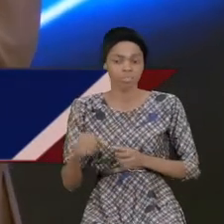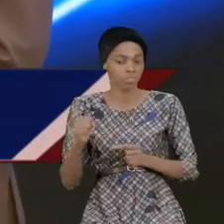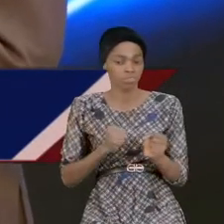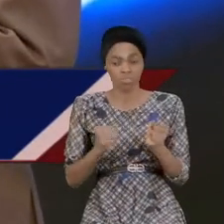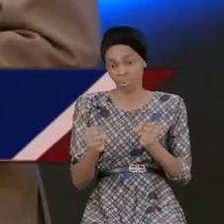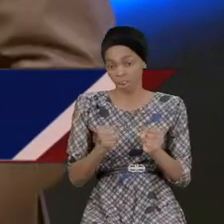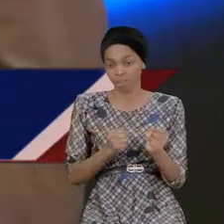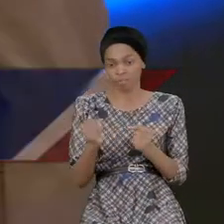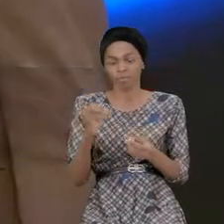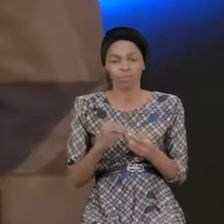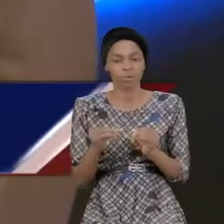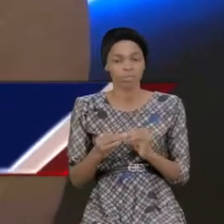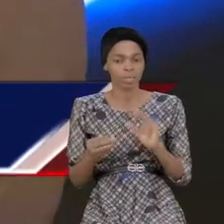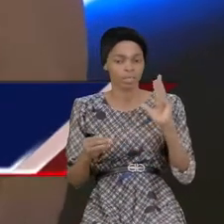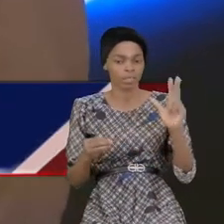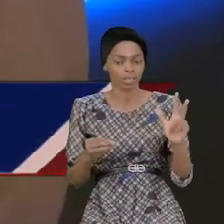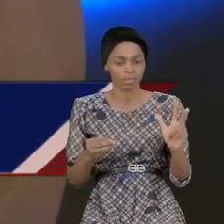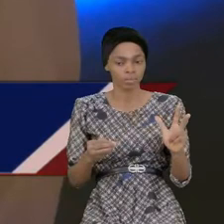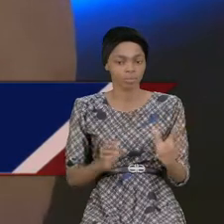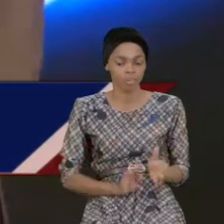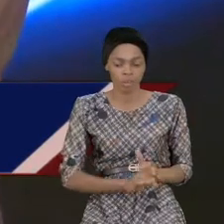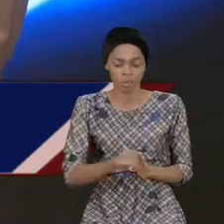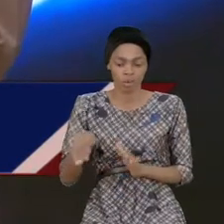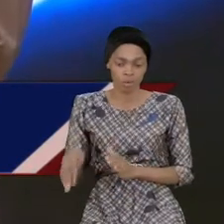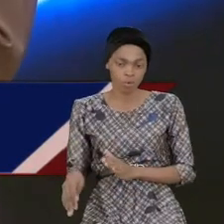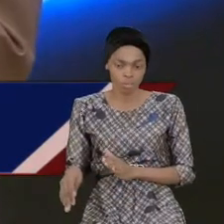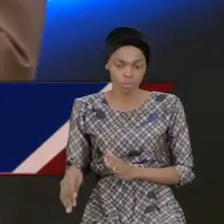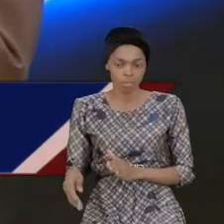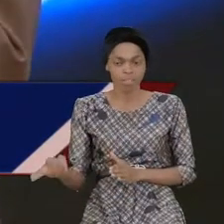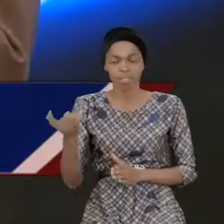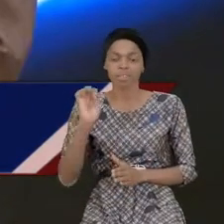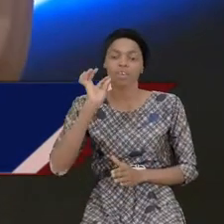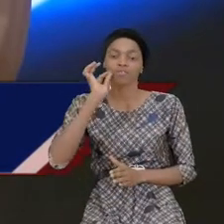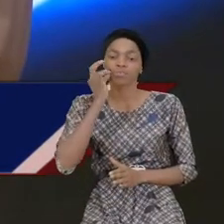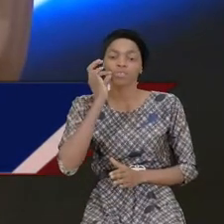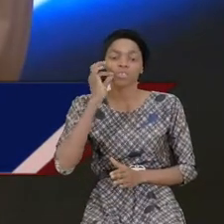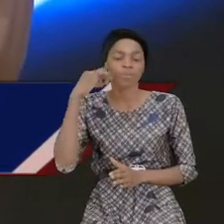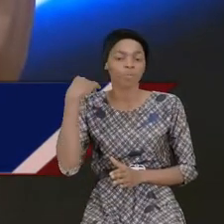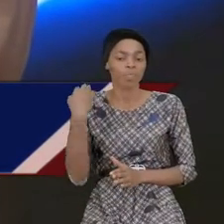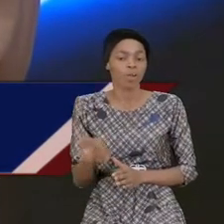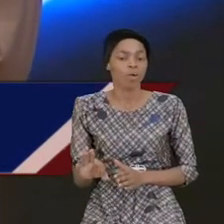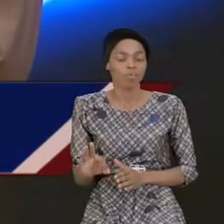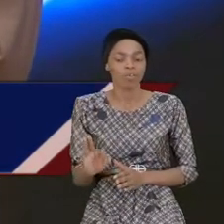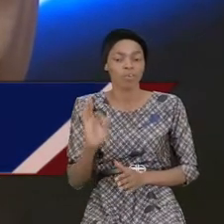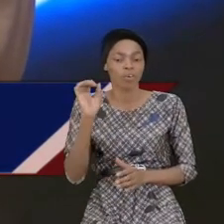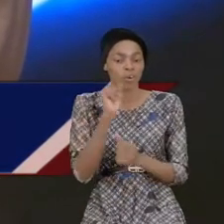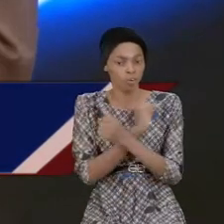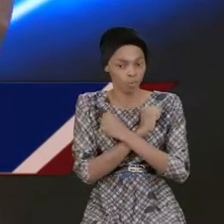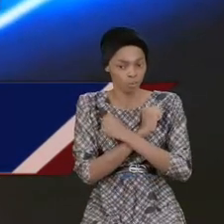Number one, cultivating the fruit of love by the